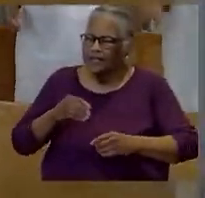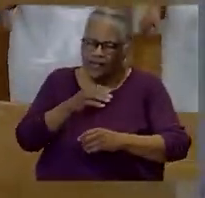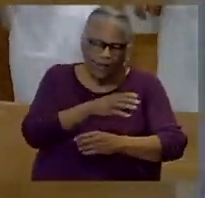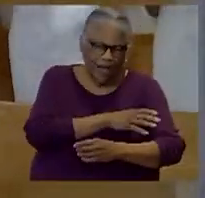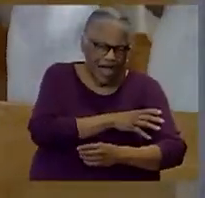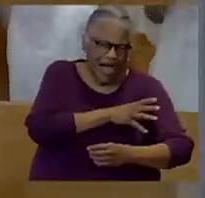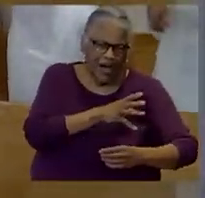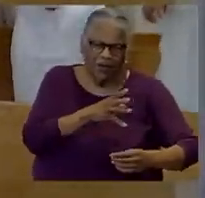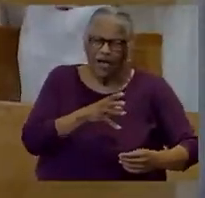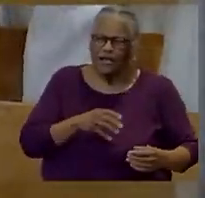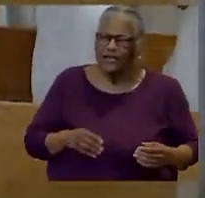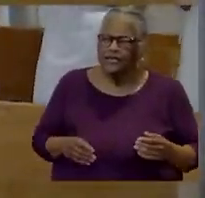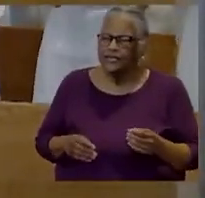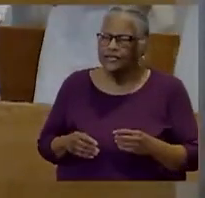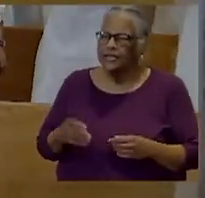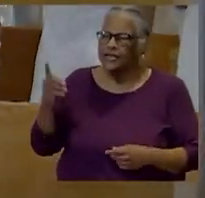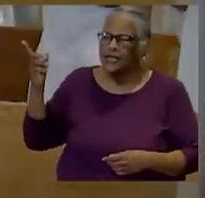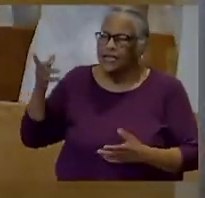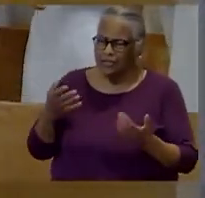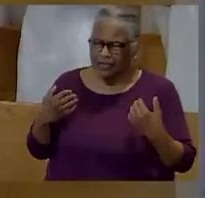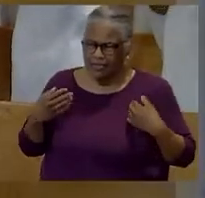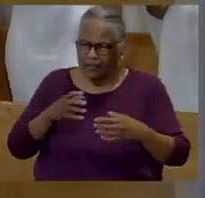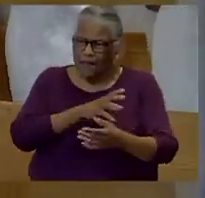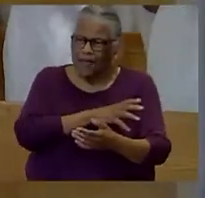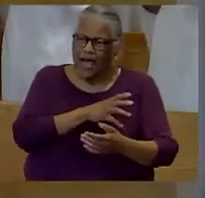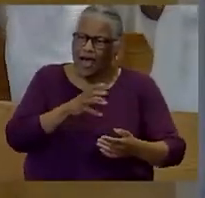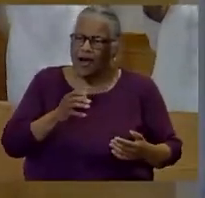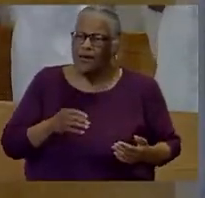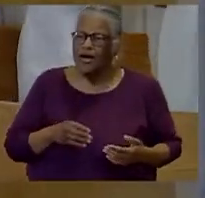power, he's got